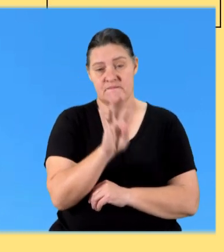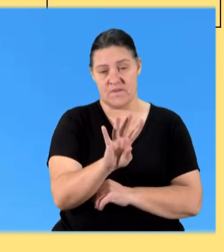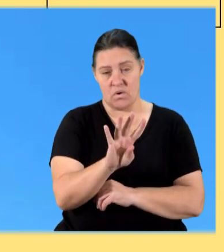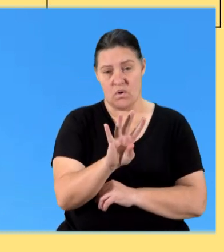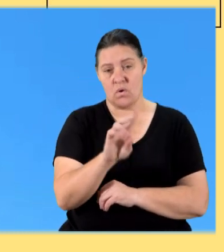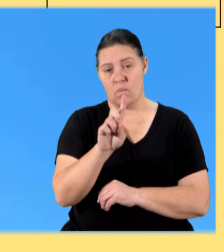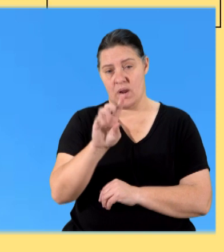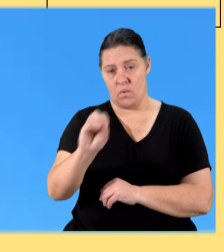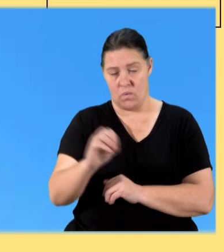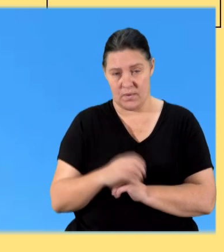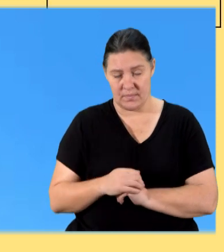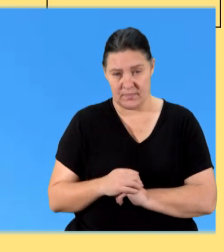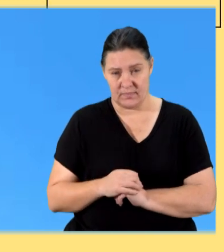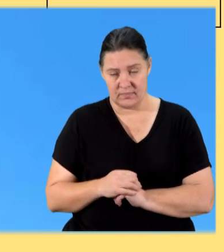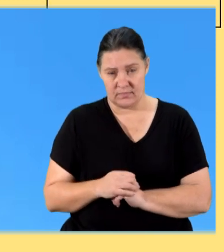1,410.